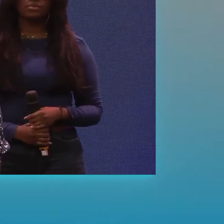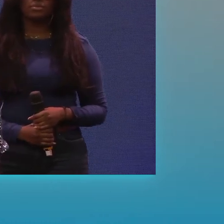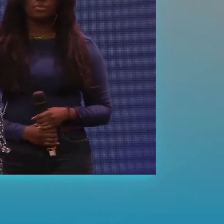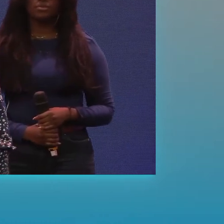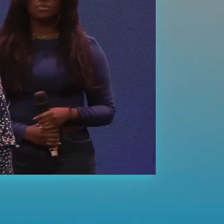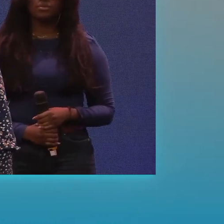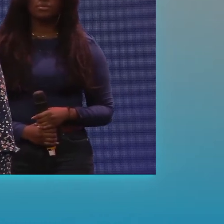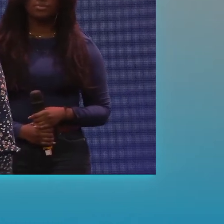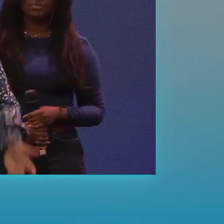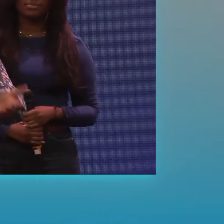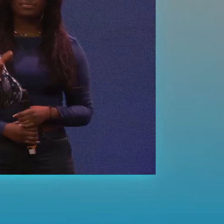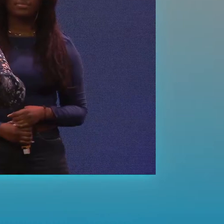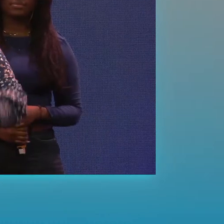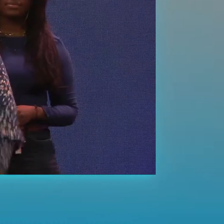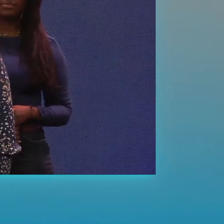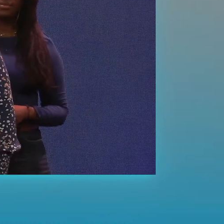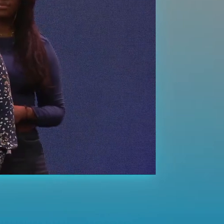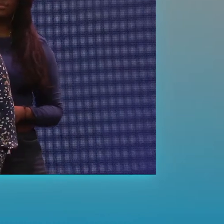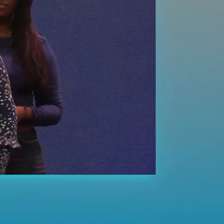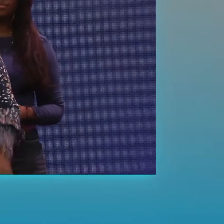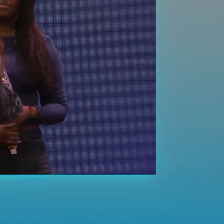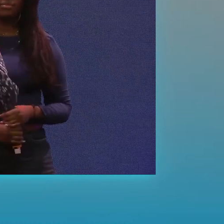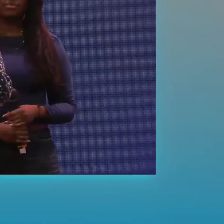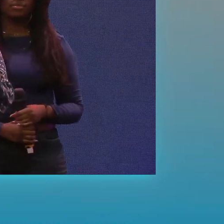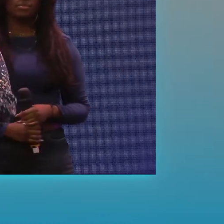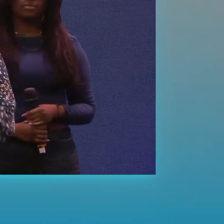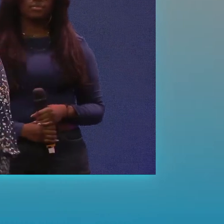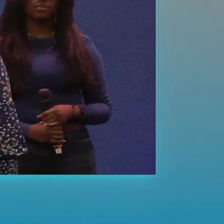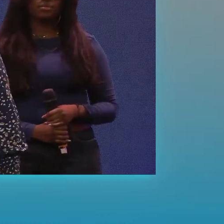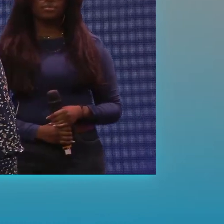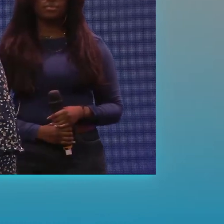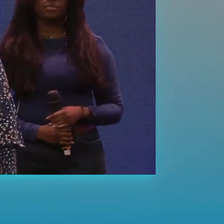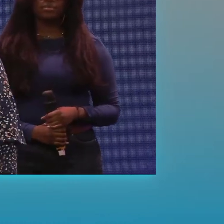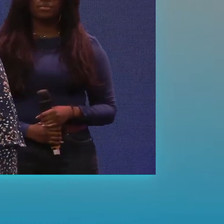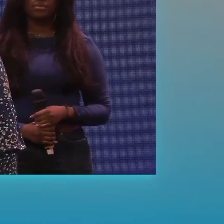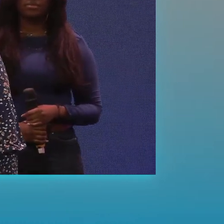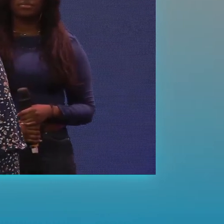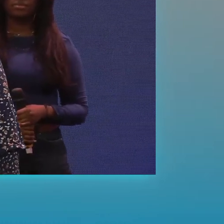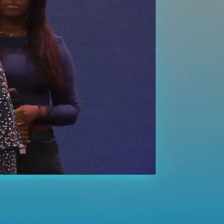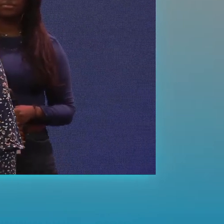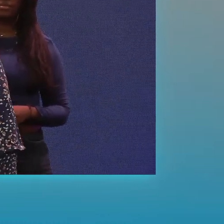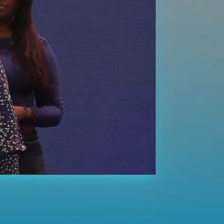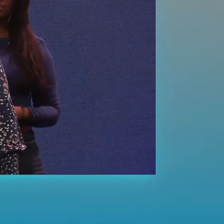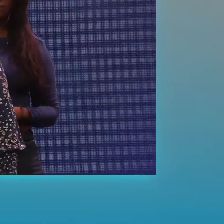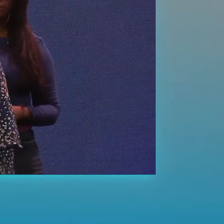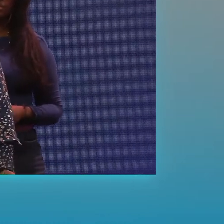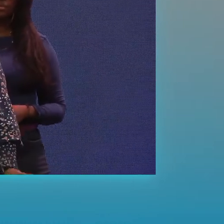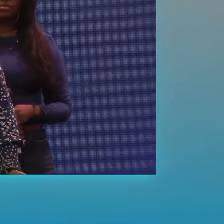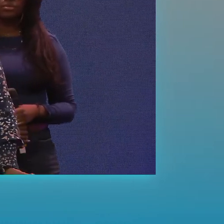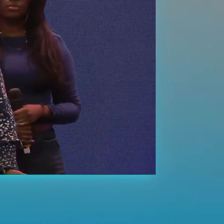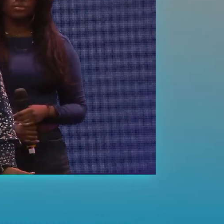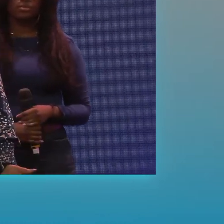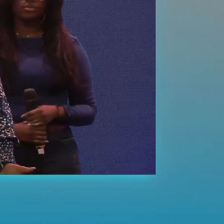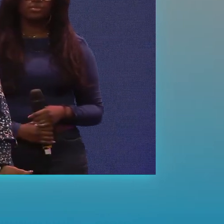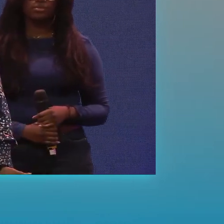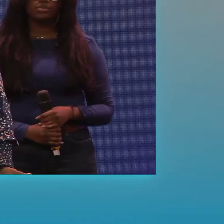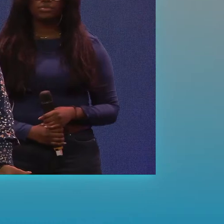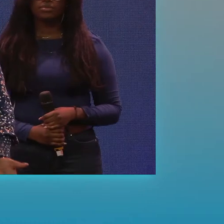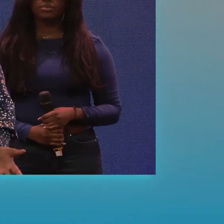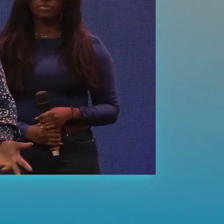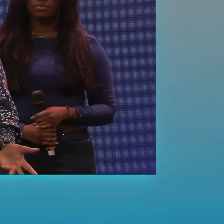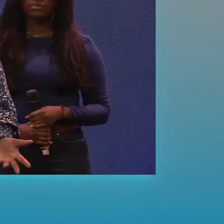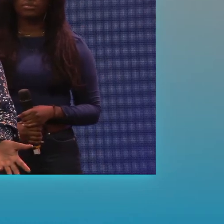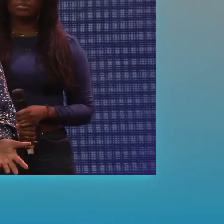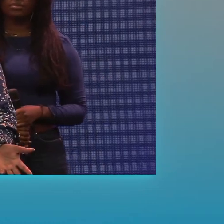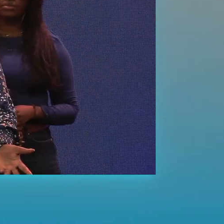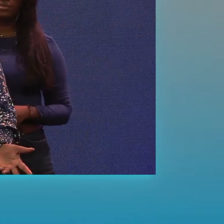evening. Some of you are joining and are already waiting with bated breath online. You're so welcome. You